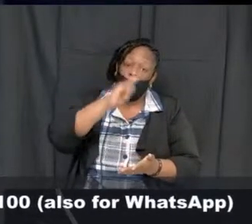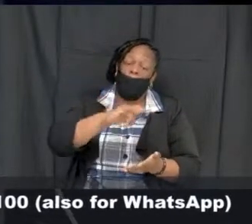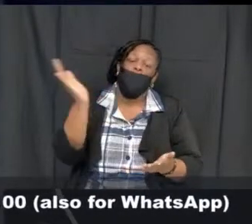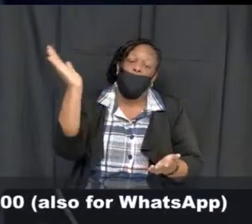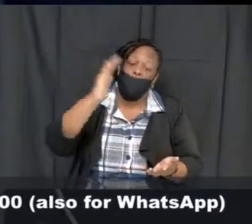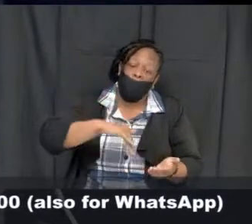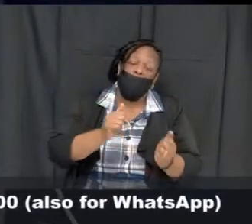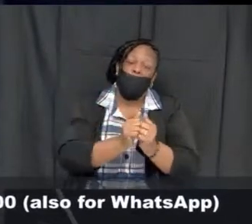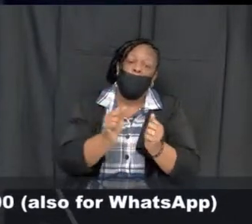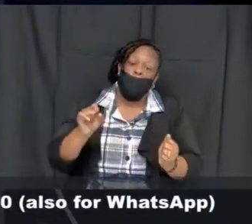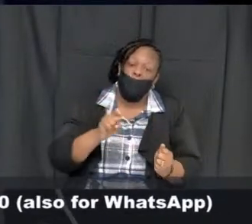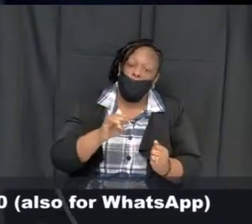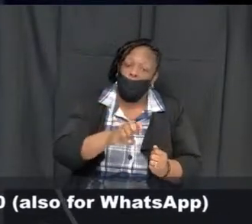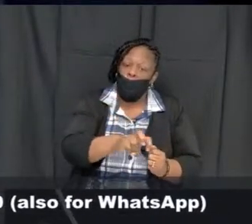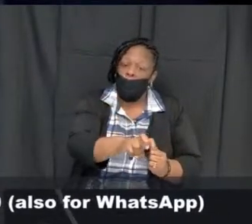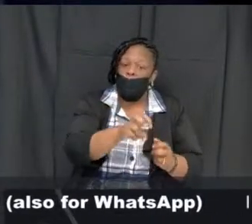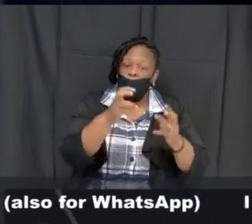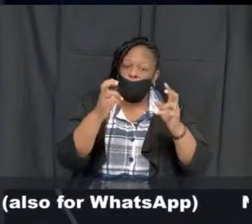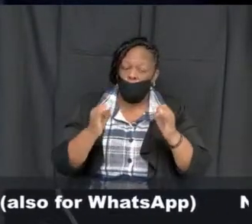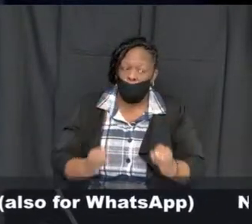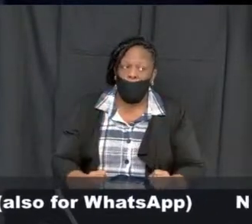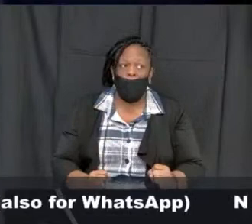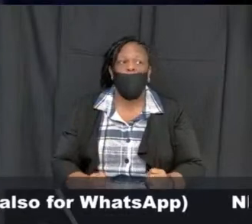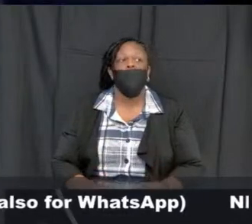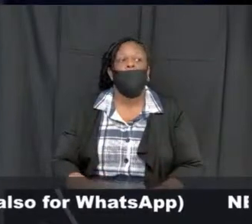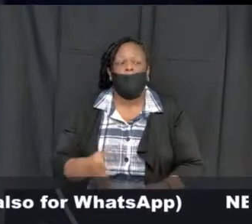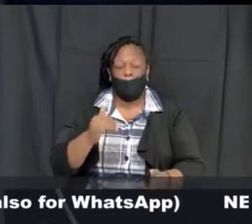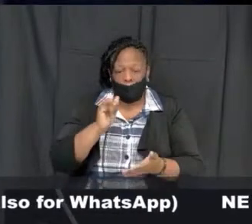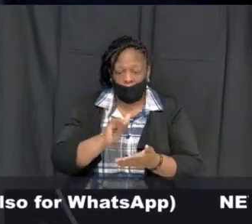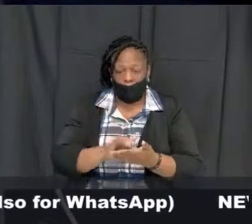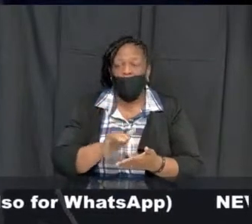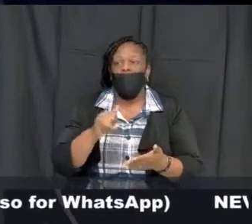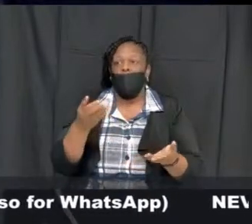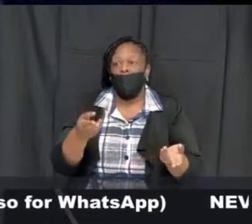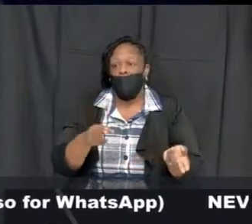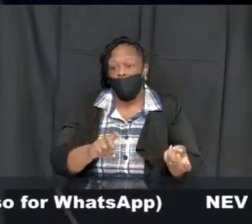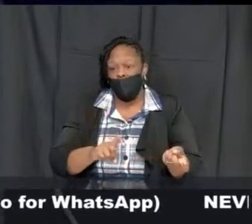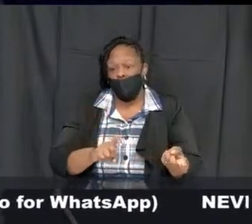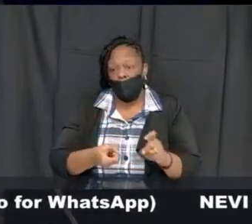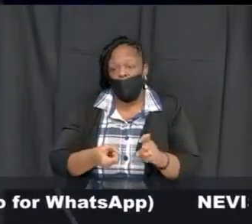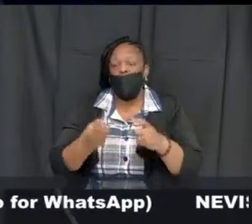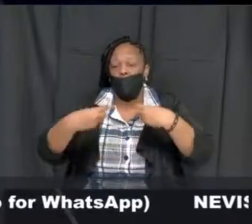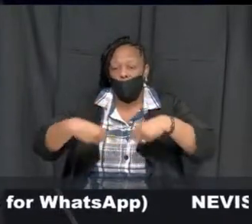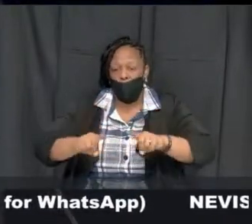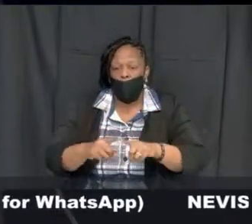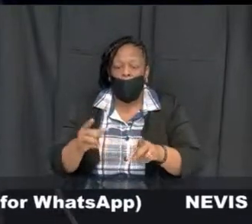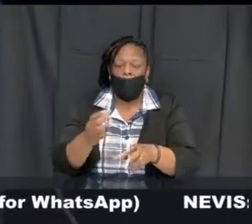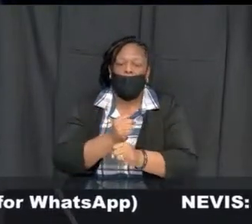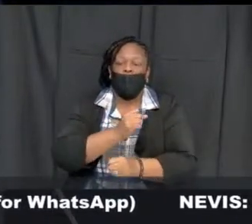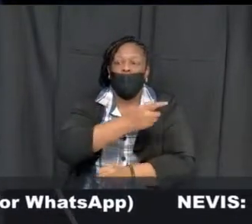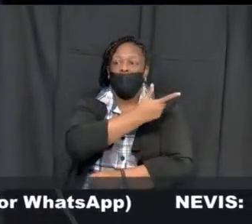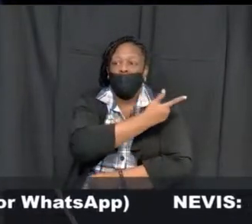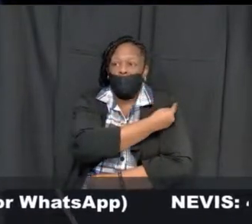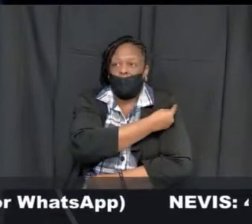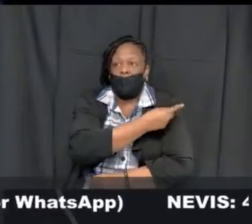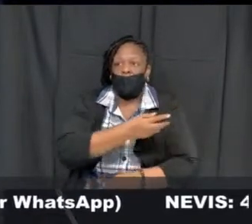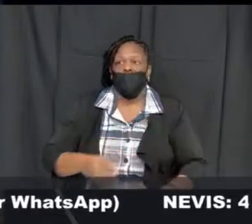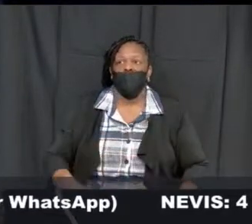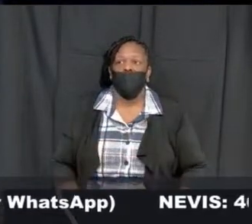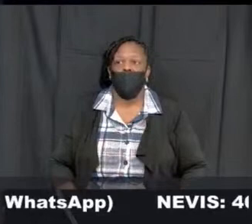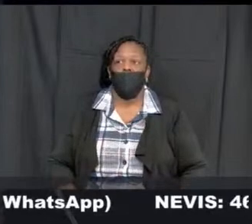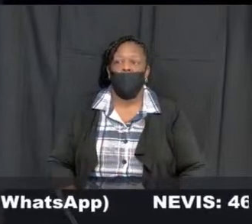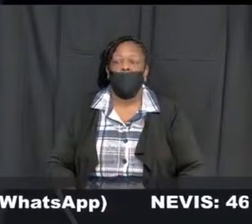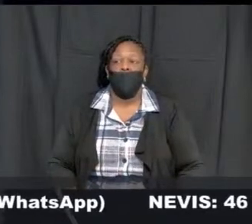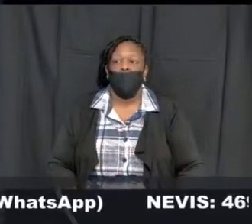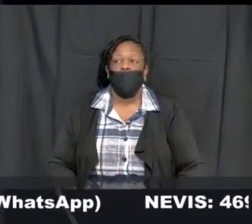18.5% tax revenue, likely significant from the sector that pays